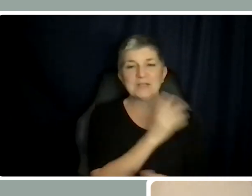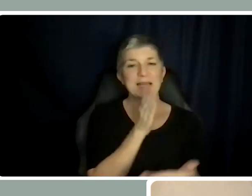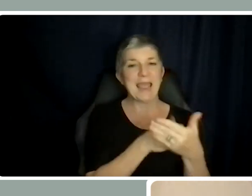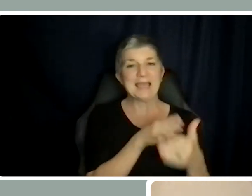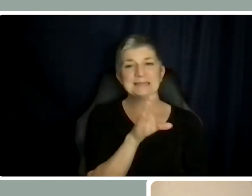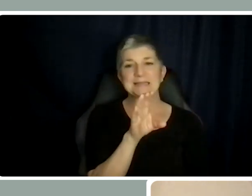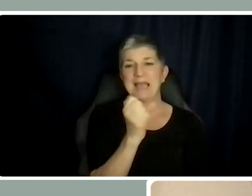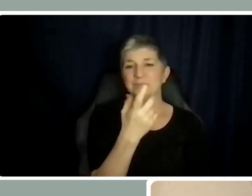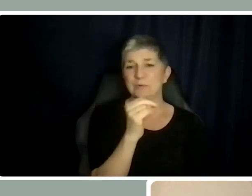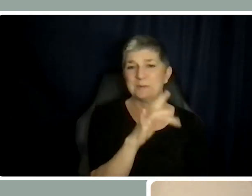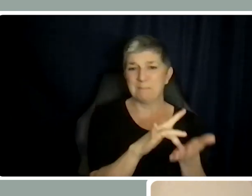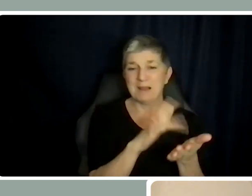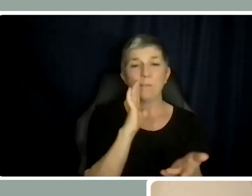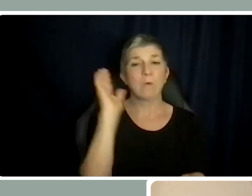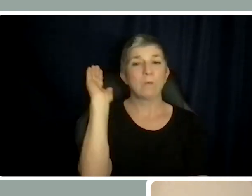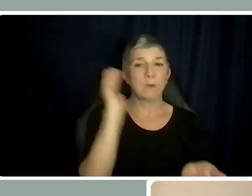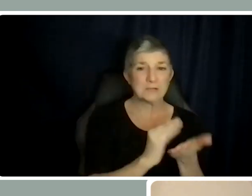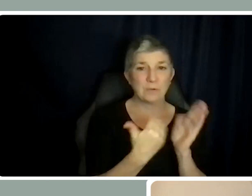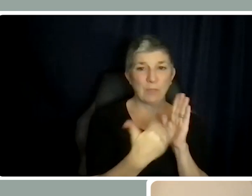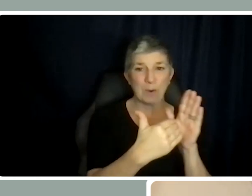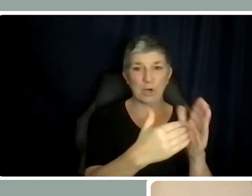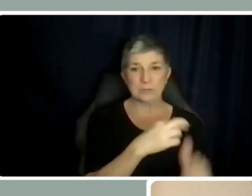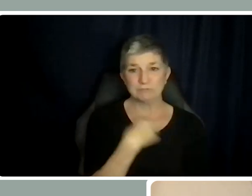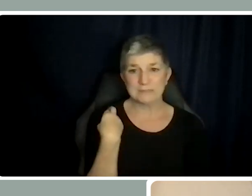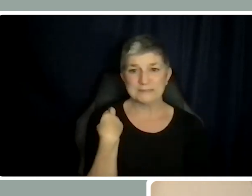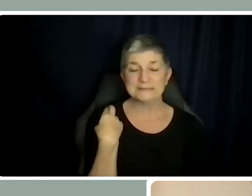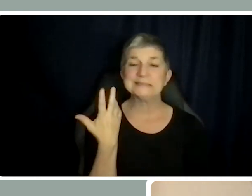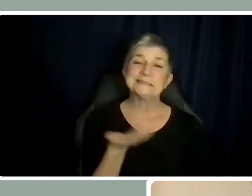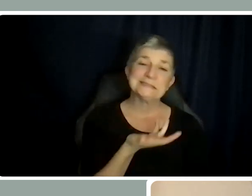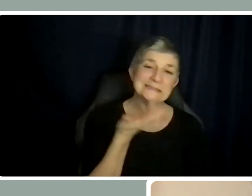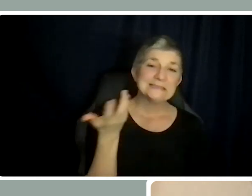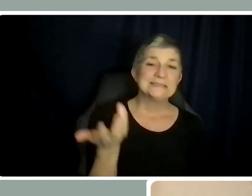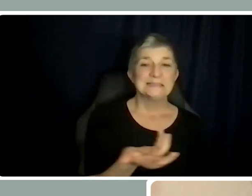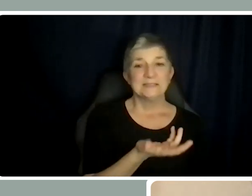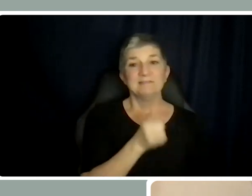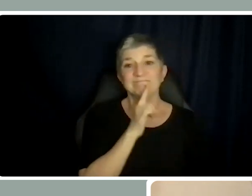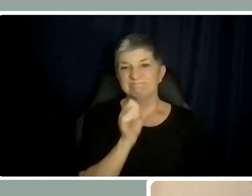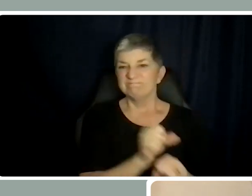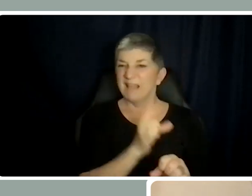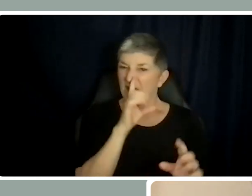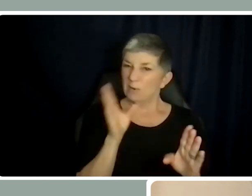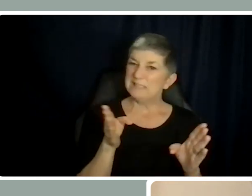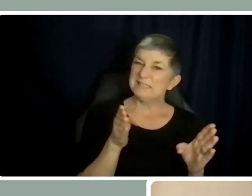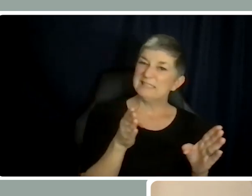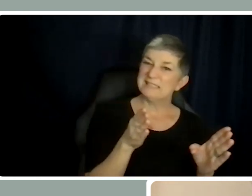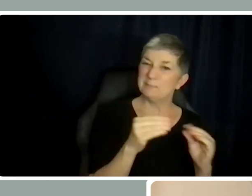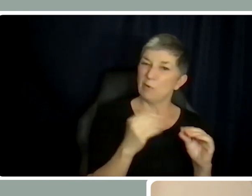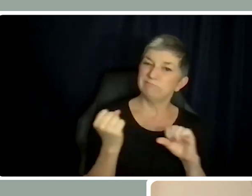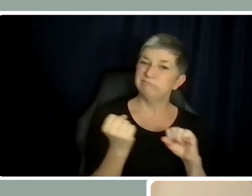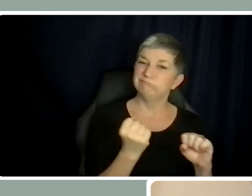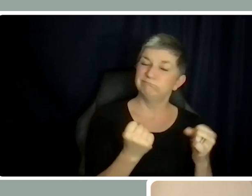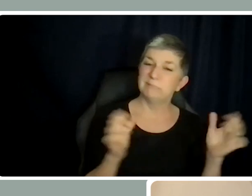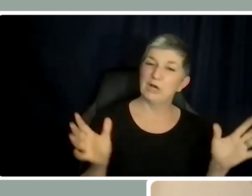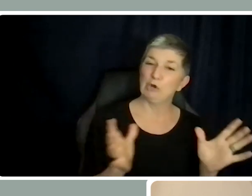anti-estrogen medication that's going to help reduce their recurrence risks, then I would actually lean a bit more strongly to